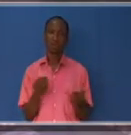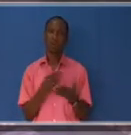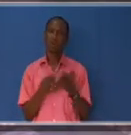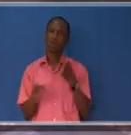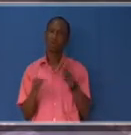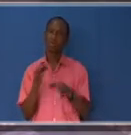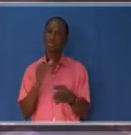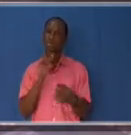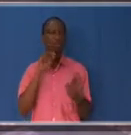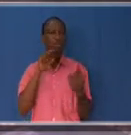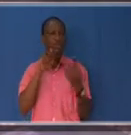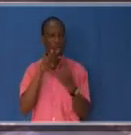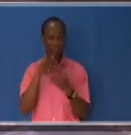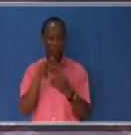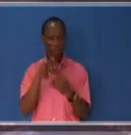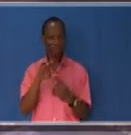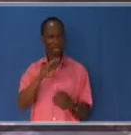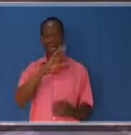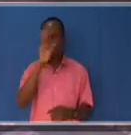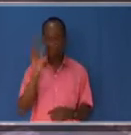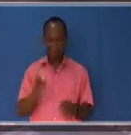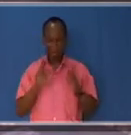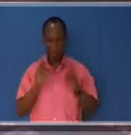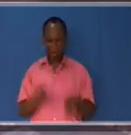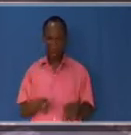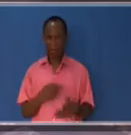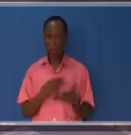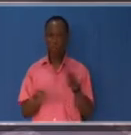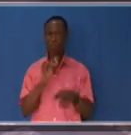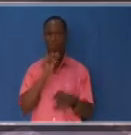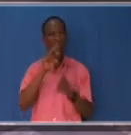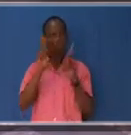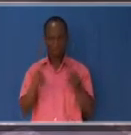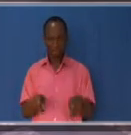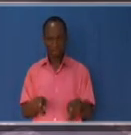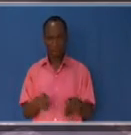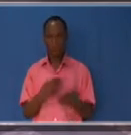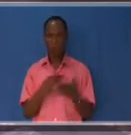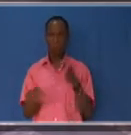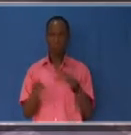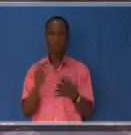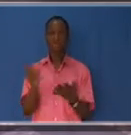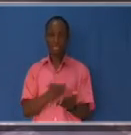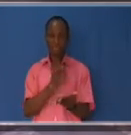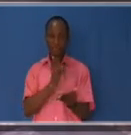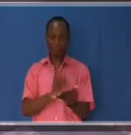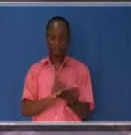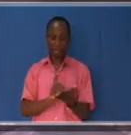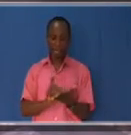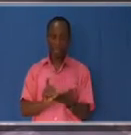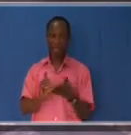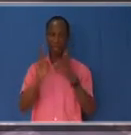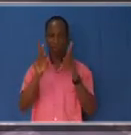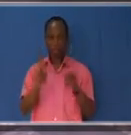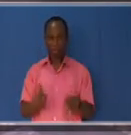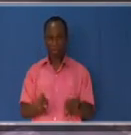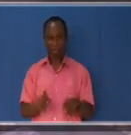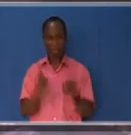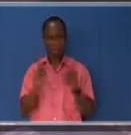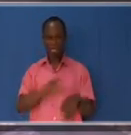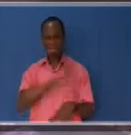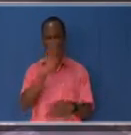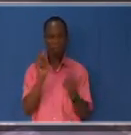So the Holy Spirit was never and is never a human being. He is a divine person. Nobody has ever